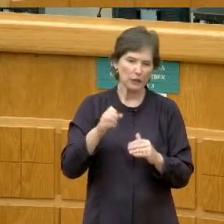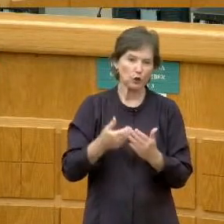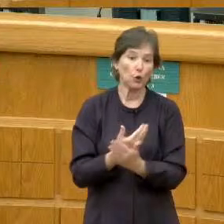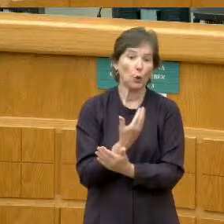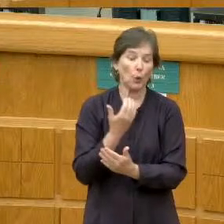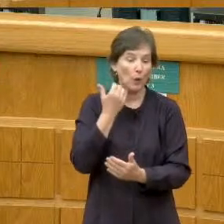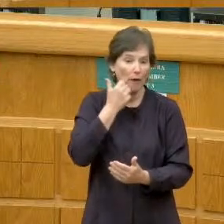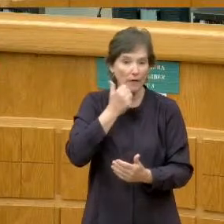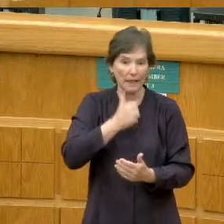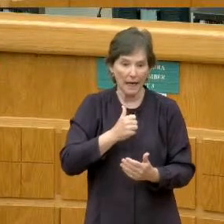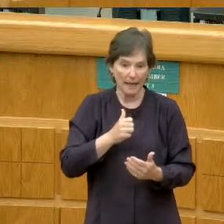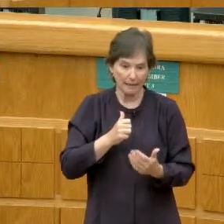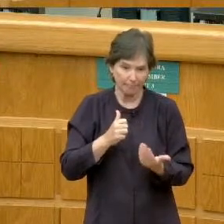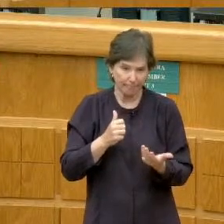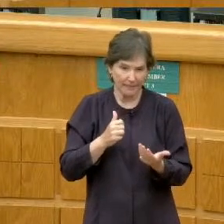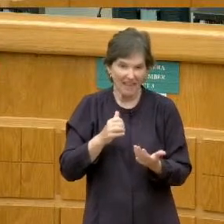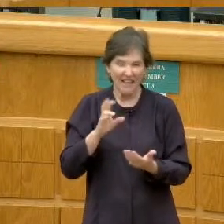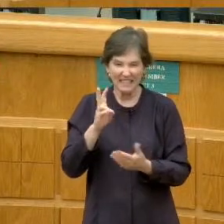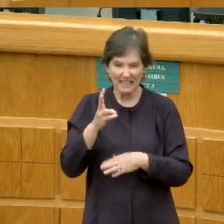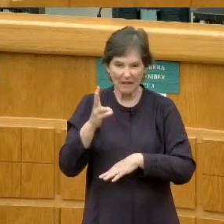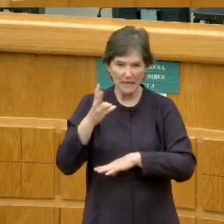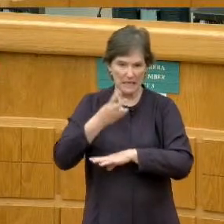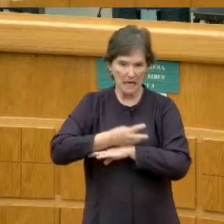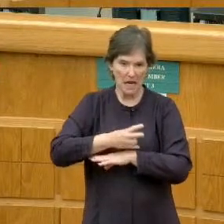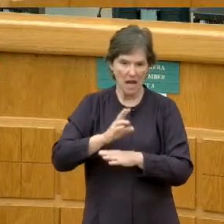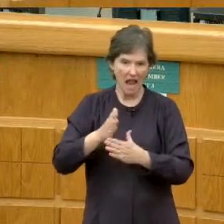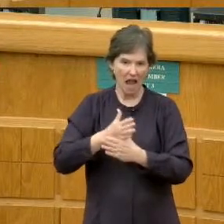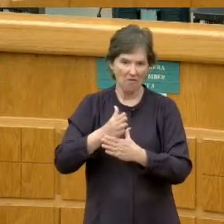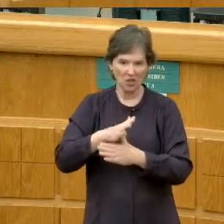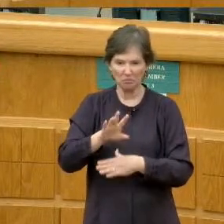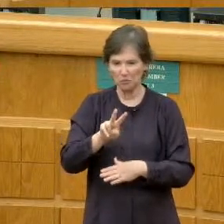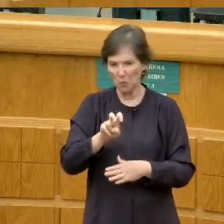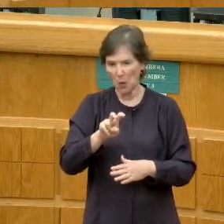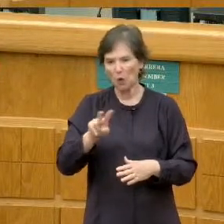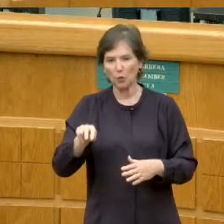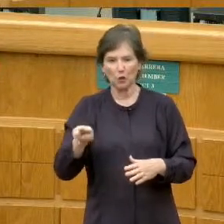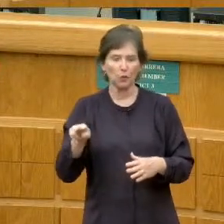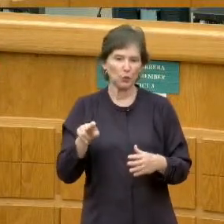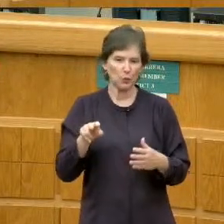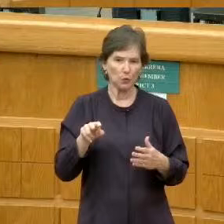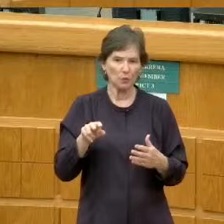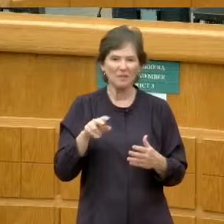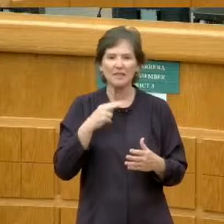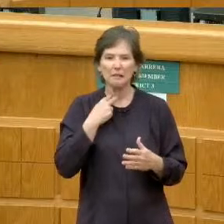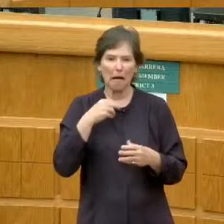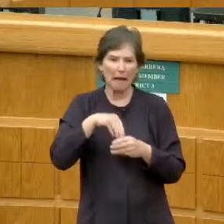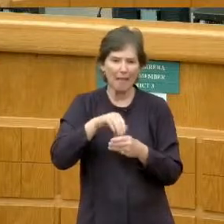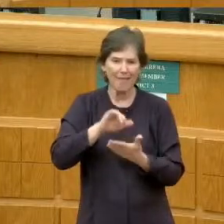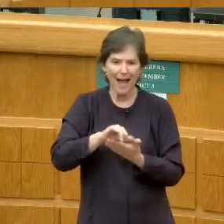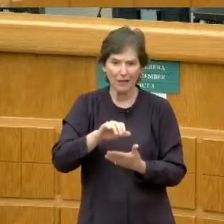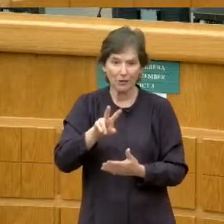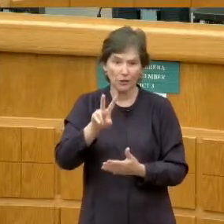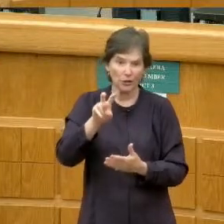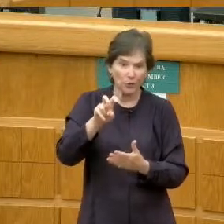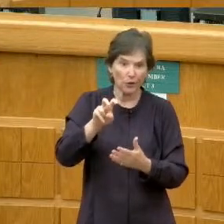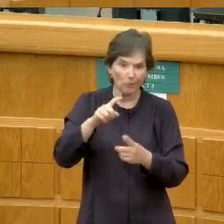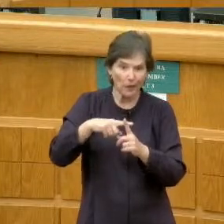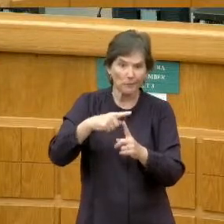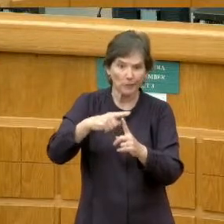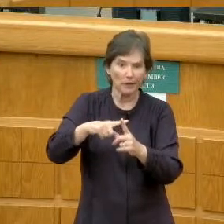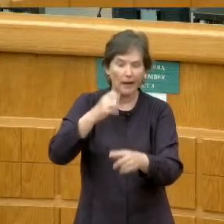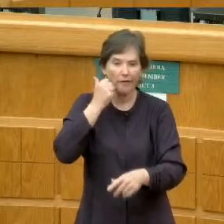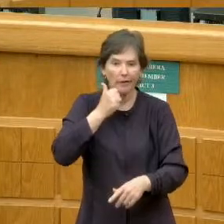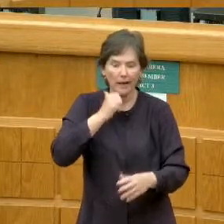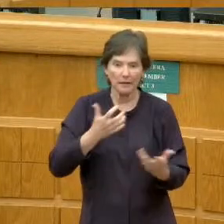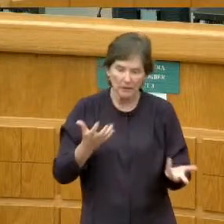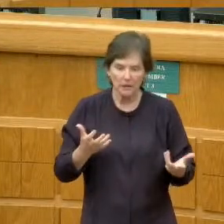been kind of stuck in that 200 range. And tomorrow also, Dr. Bird will be here from Texas A&M. So what we need to try